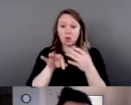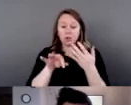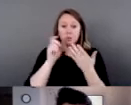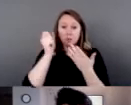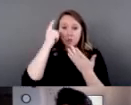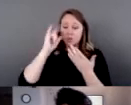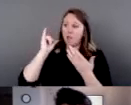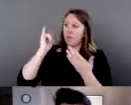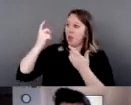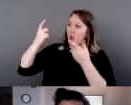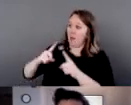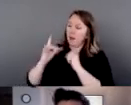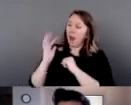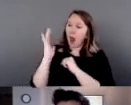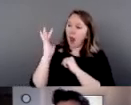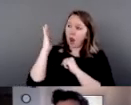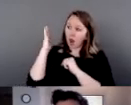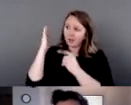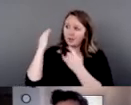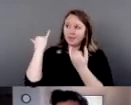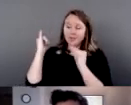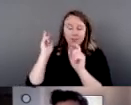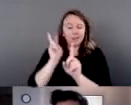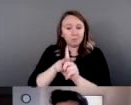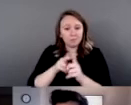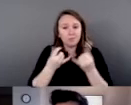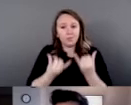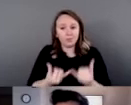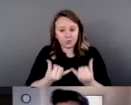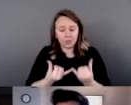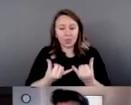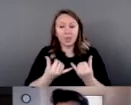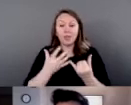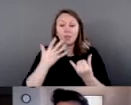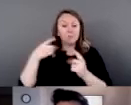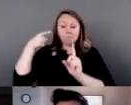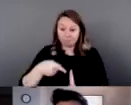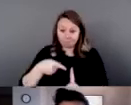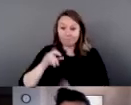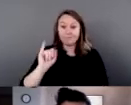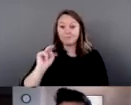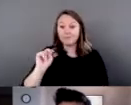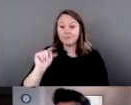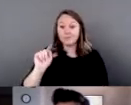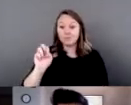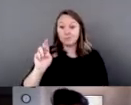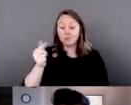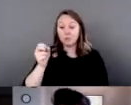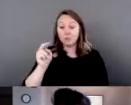still relevant today. It all comes down to this intergenerational trauma, this trauma that just keeps